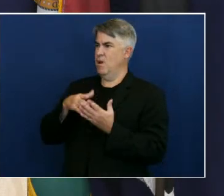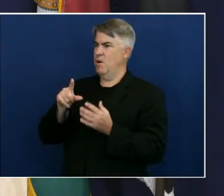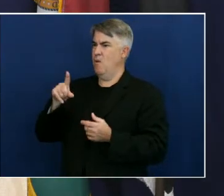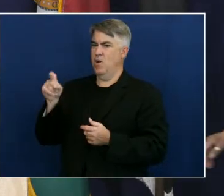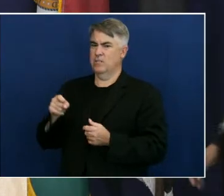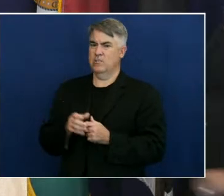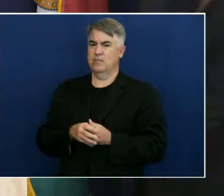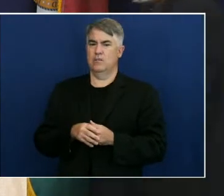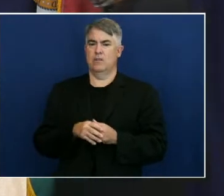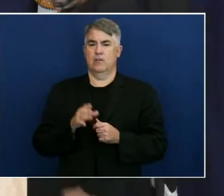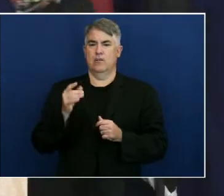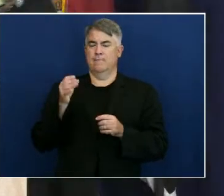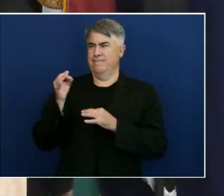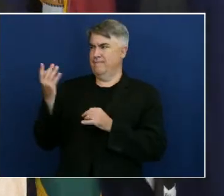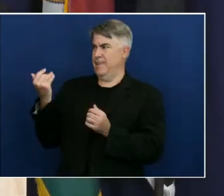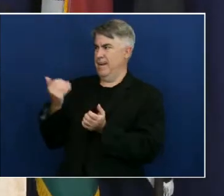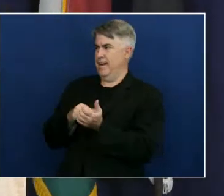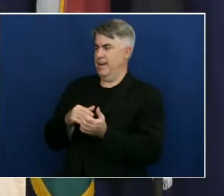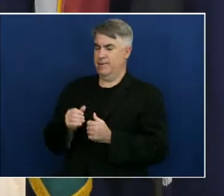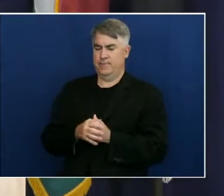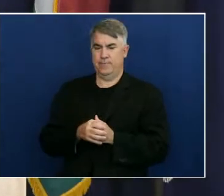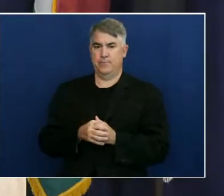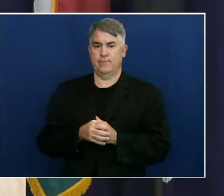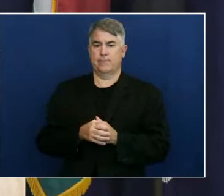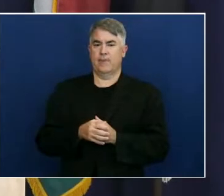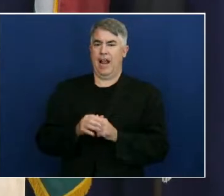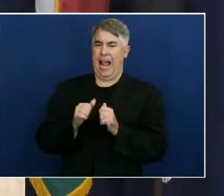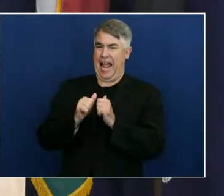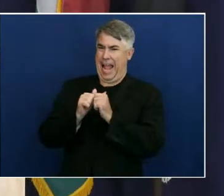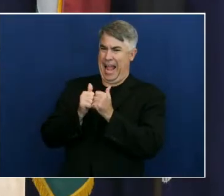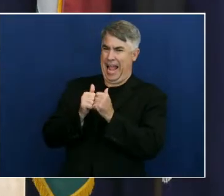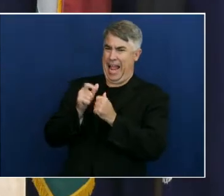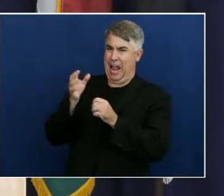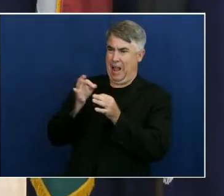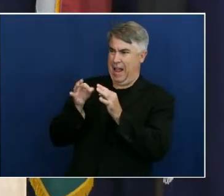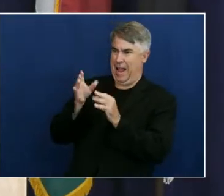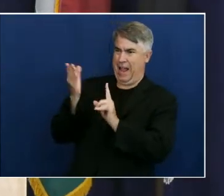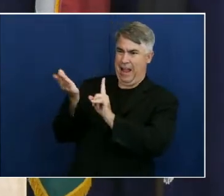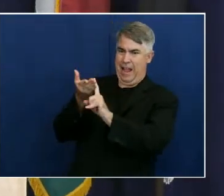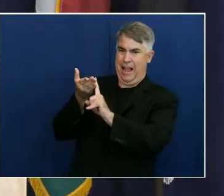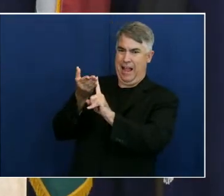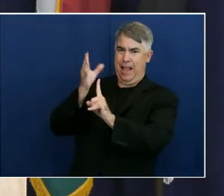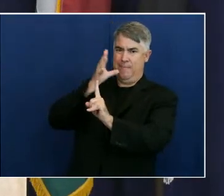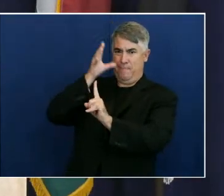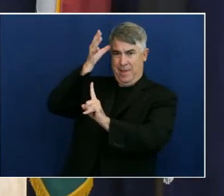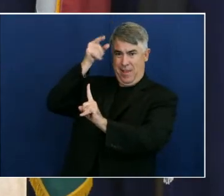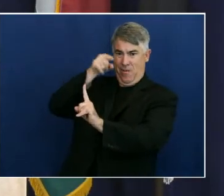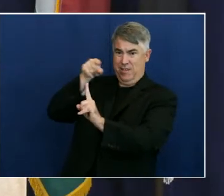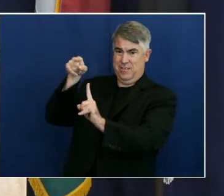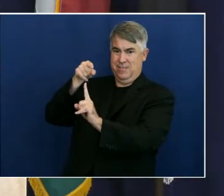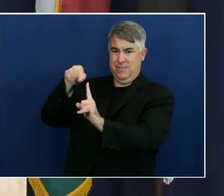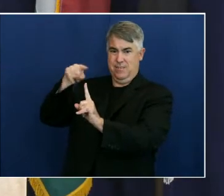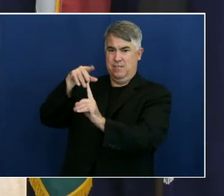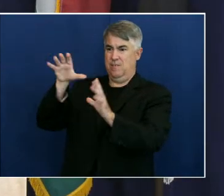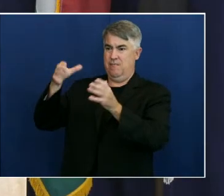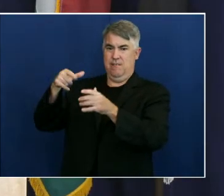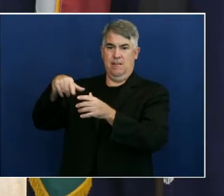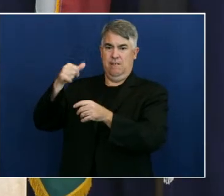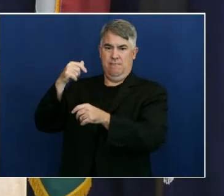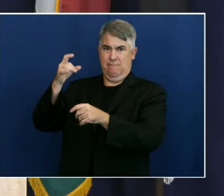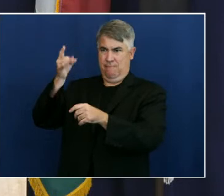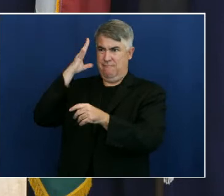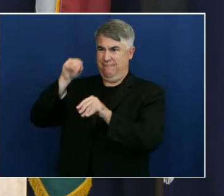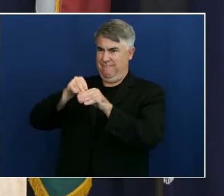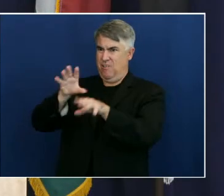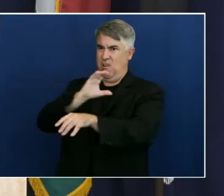I'll repeat the question. What messages do you have for parents, especially among the hardest hit communities, who are unsure about vaccinating their children 12